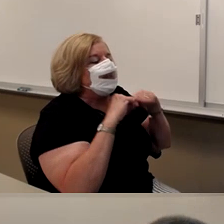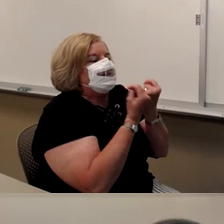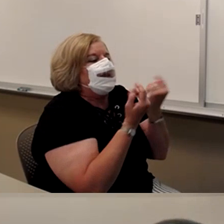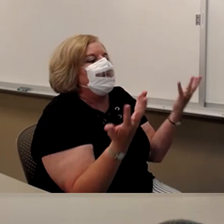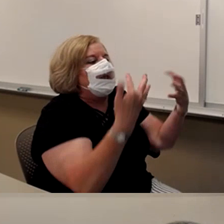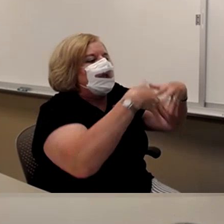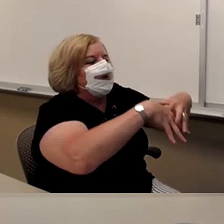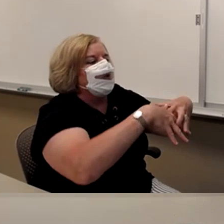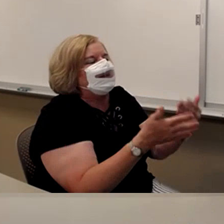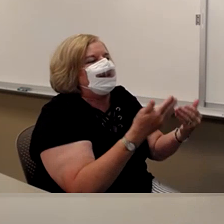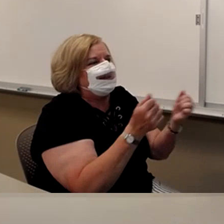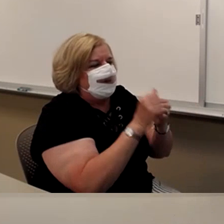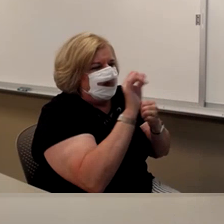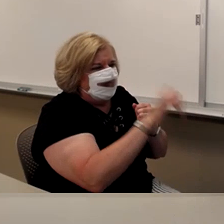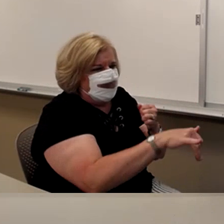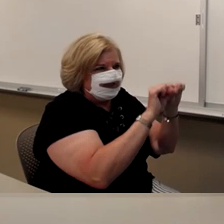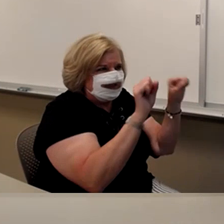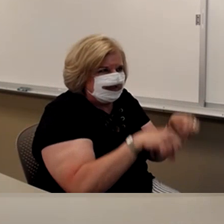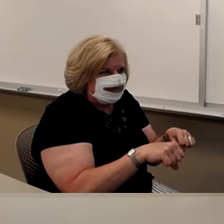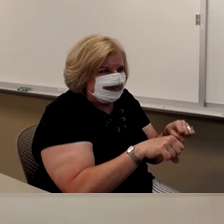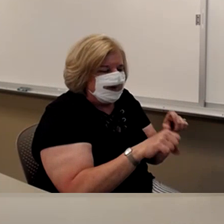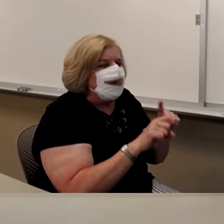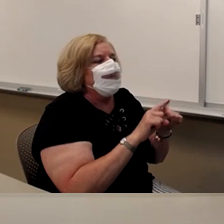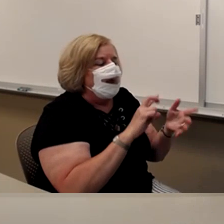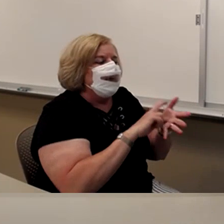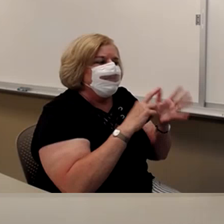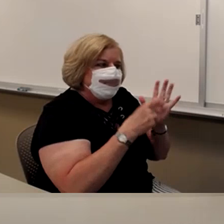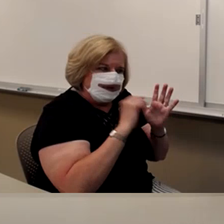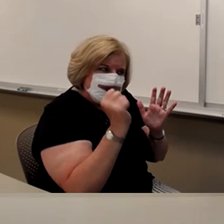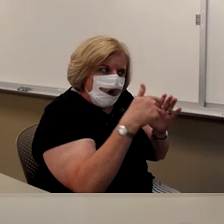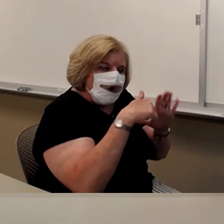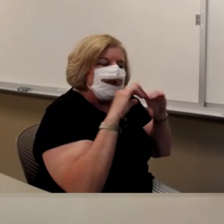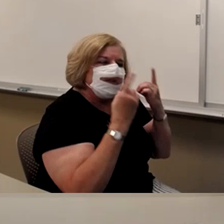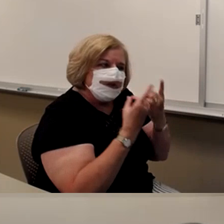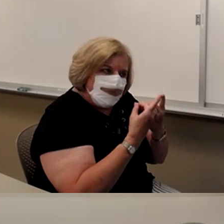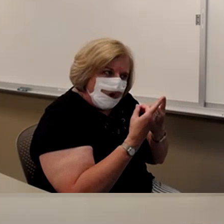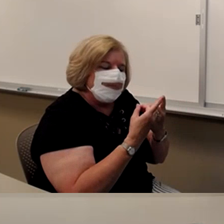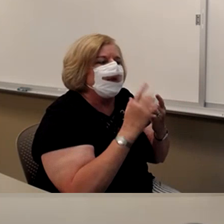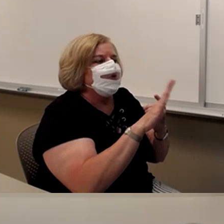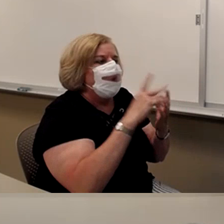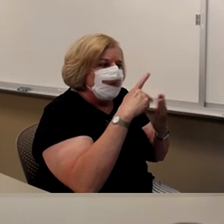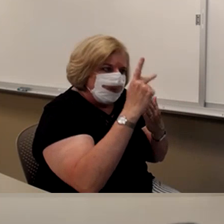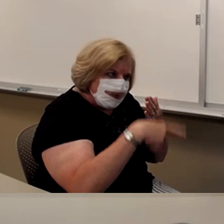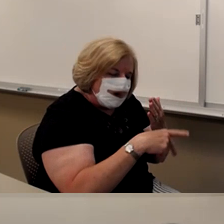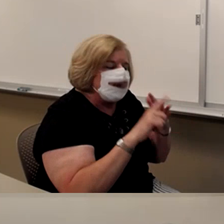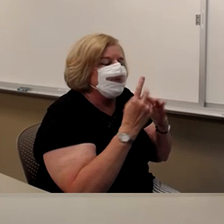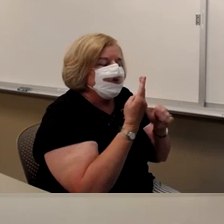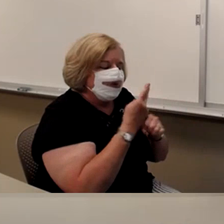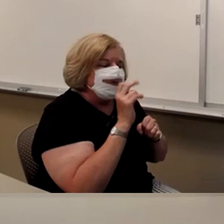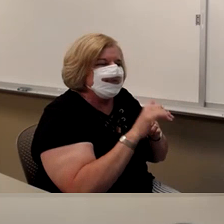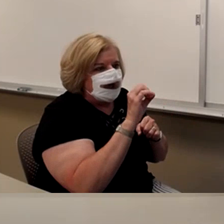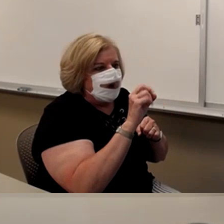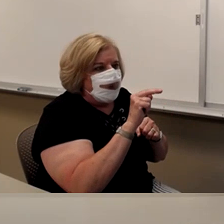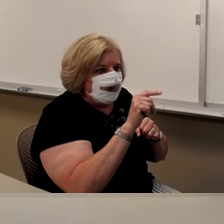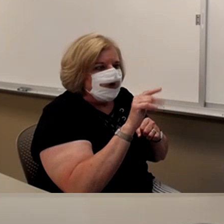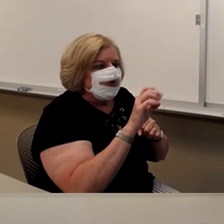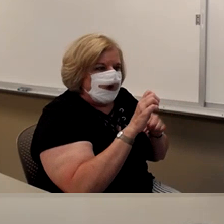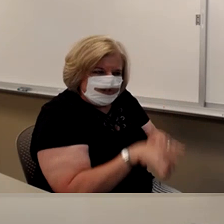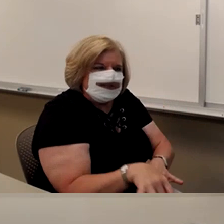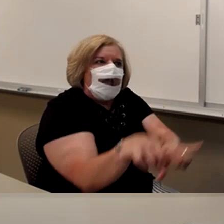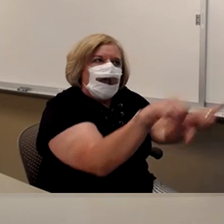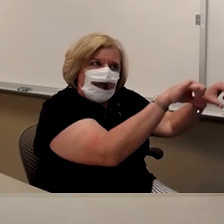within that. But it's getting everybody within your department, your program, to kind of use it and be on the same page. And I know